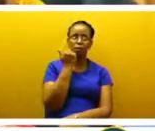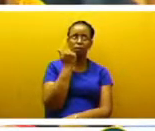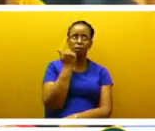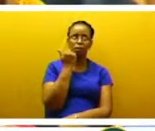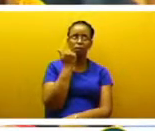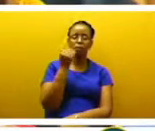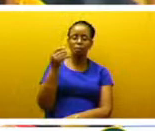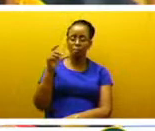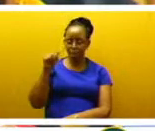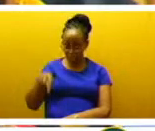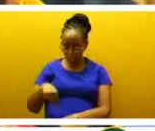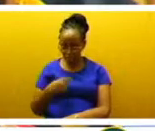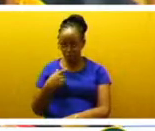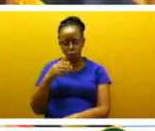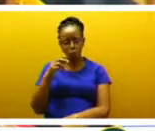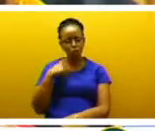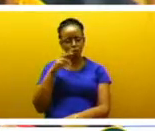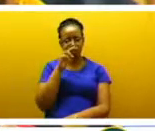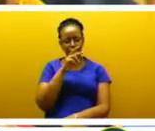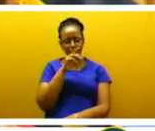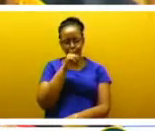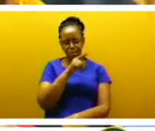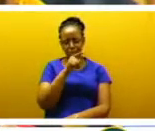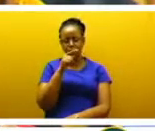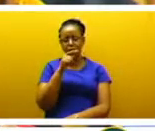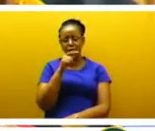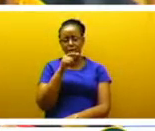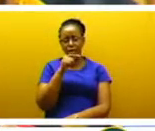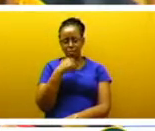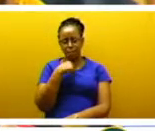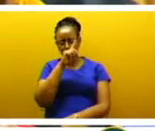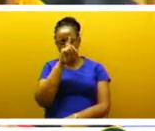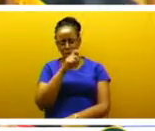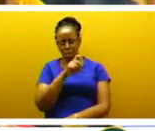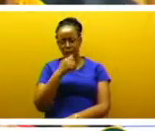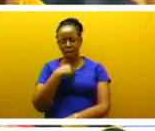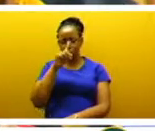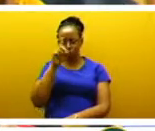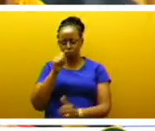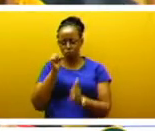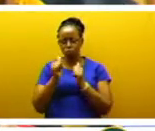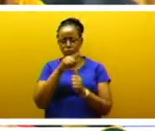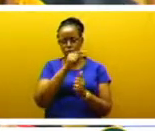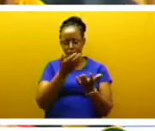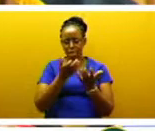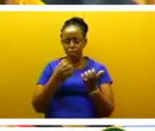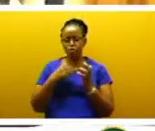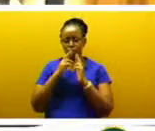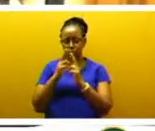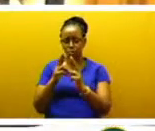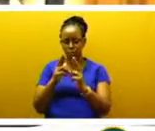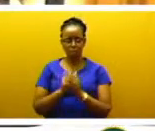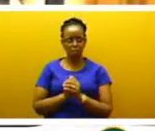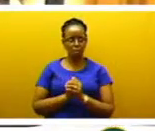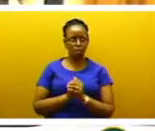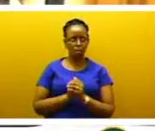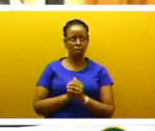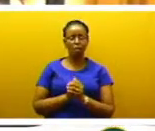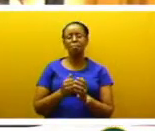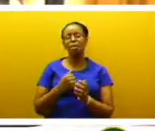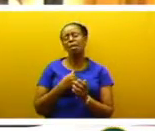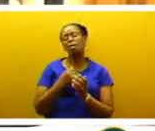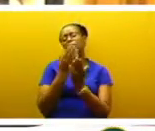questioning eye, because there were some questions also which were asked, and they need to be responded to. Yes, those are the ones. I'm just pleading.